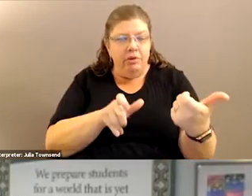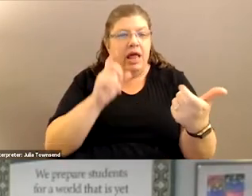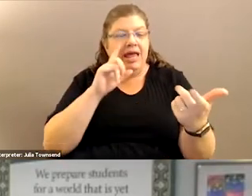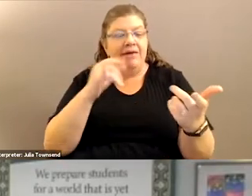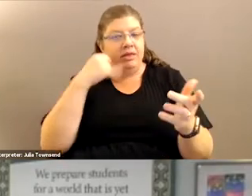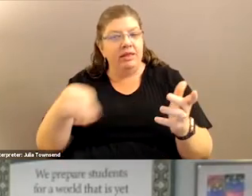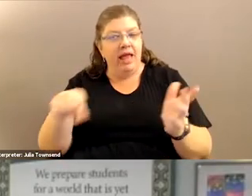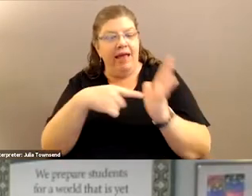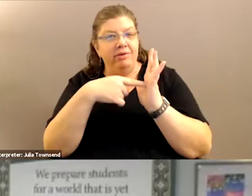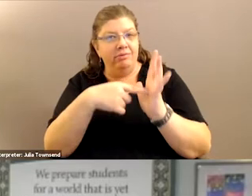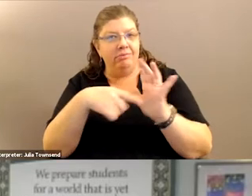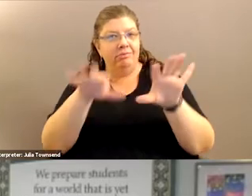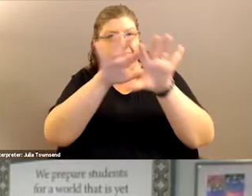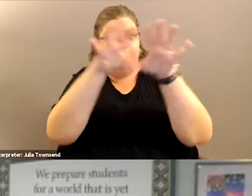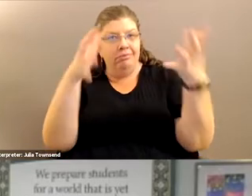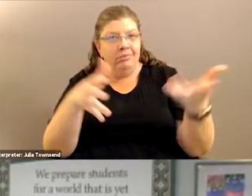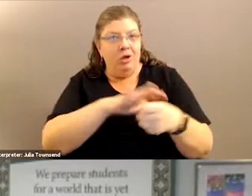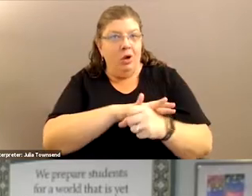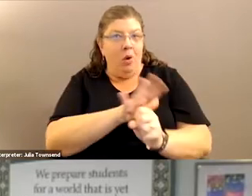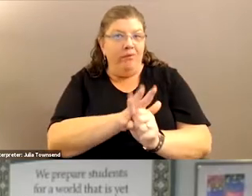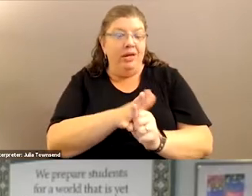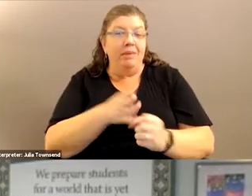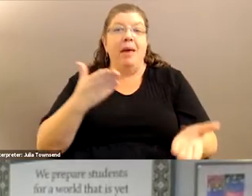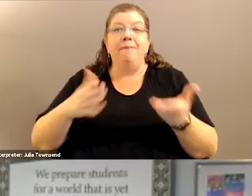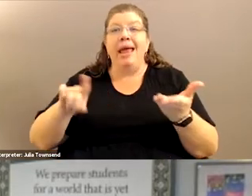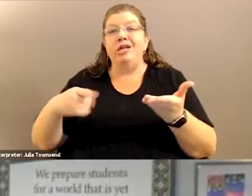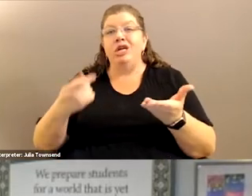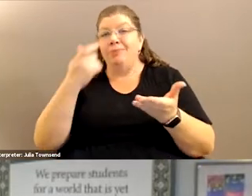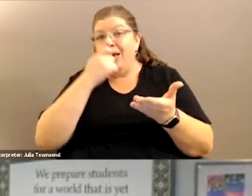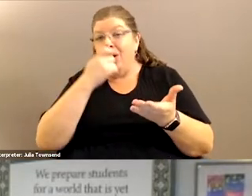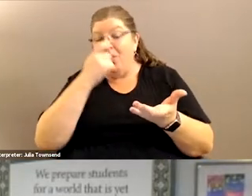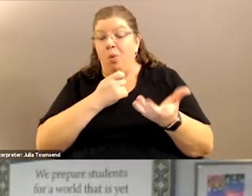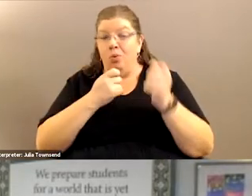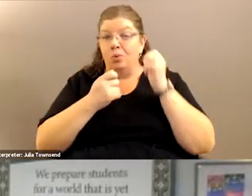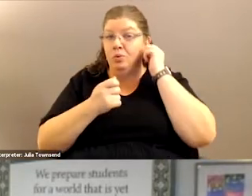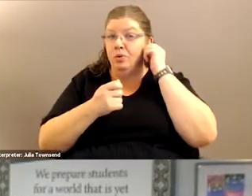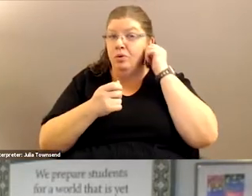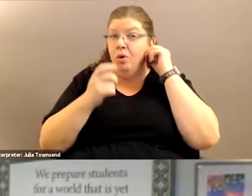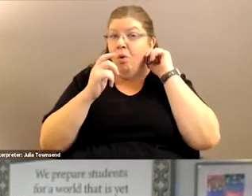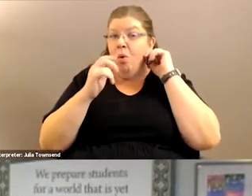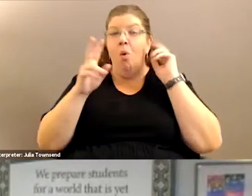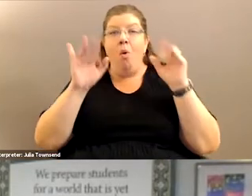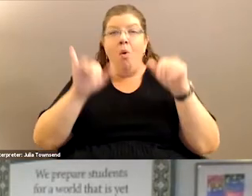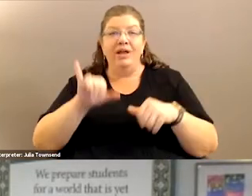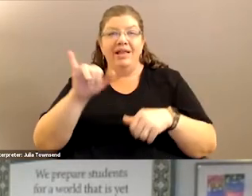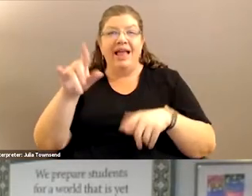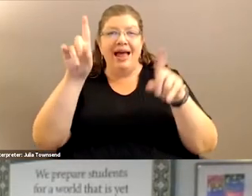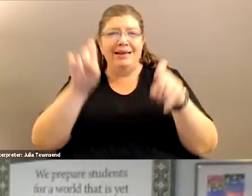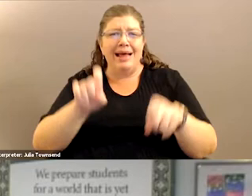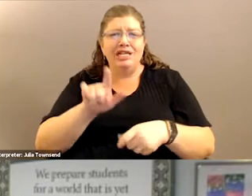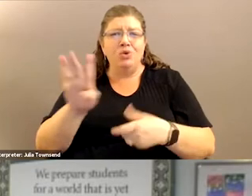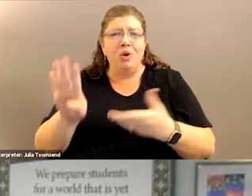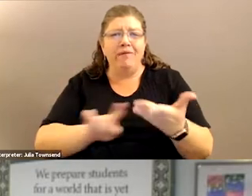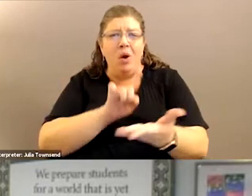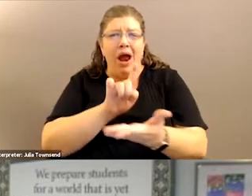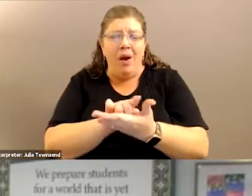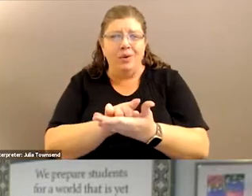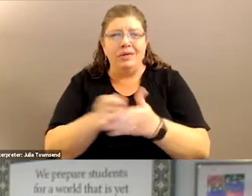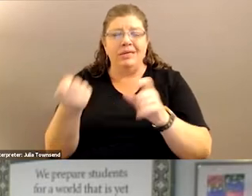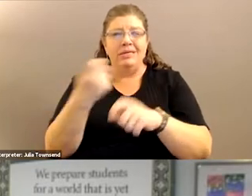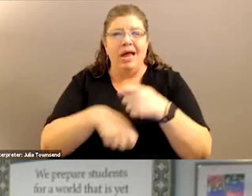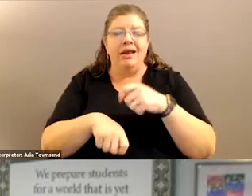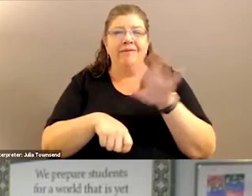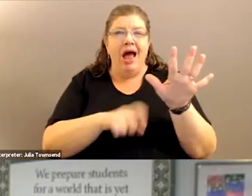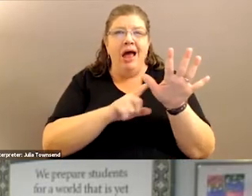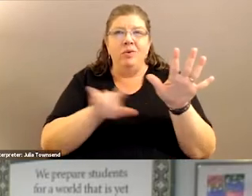under the umbrella covid but may just be cold something you know hopefully one of these tests that takes just 24 hours rather than five to seven